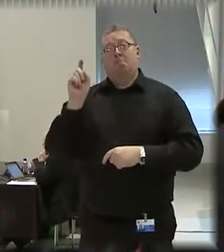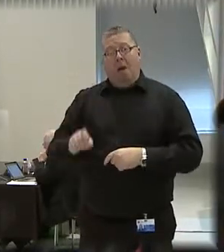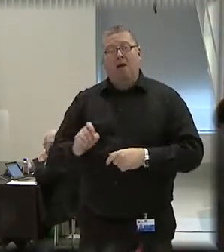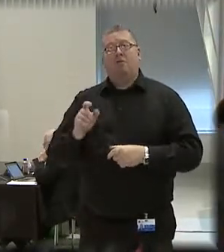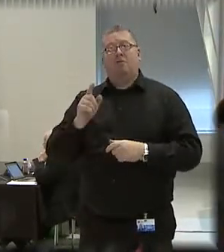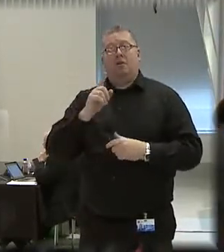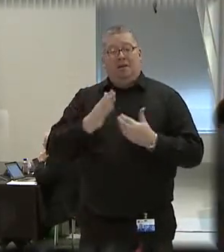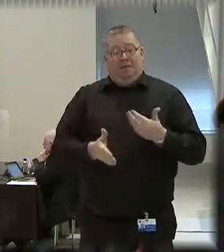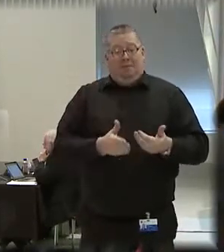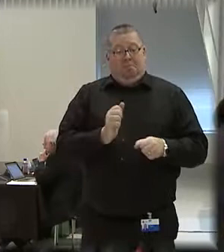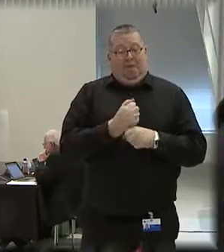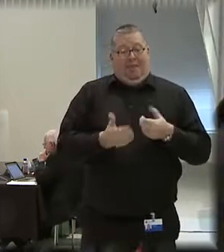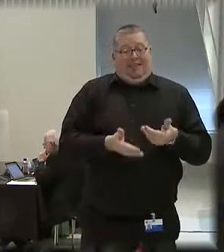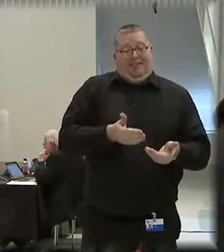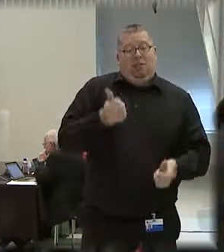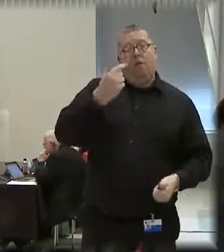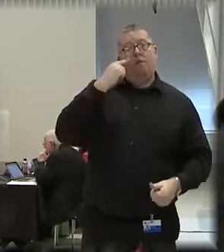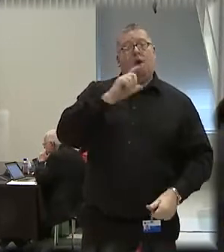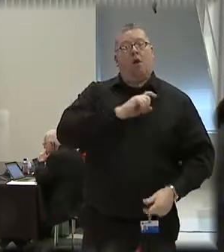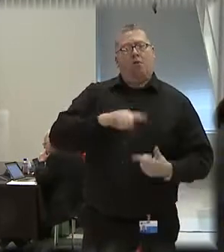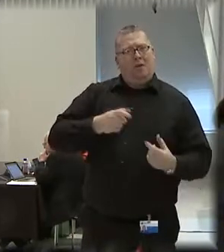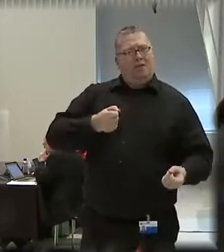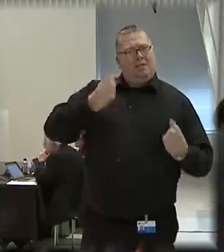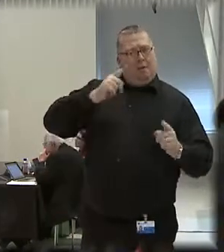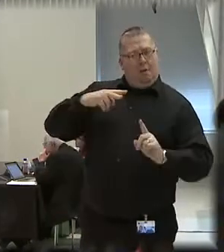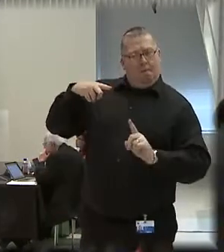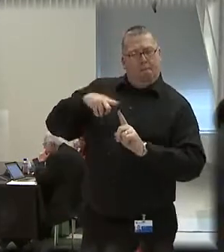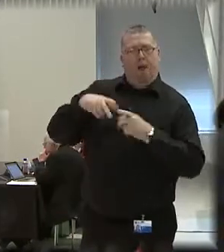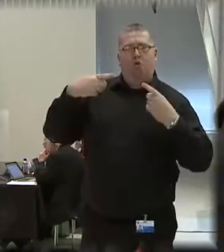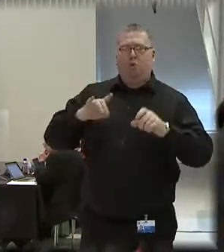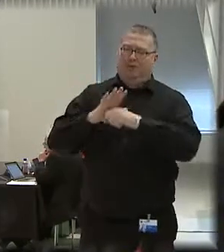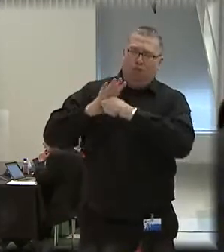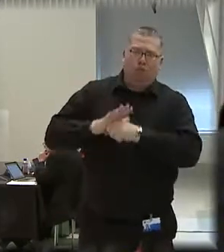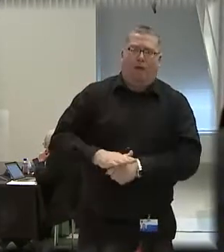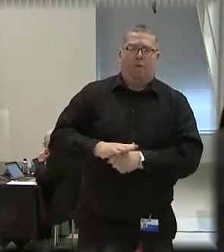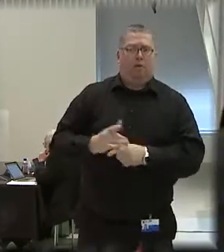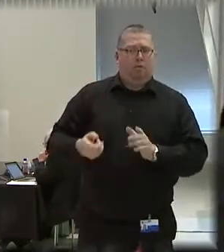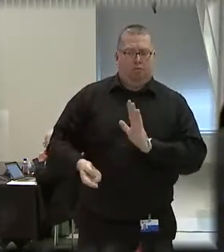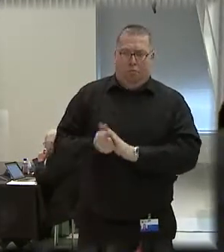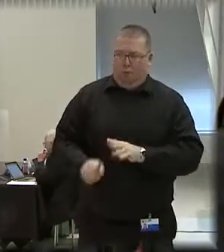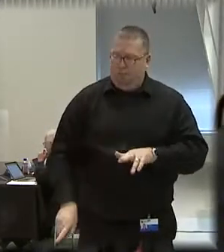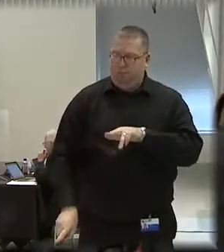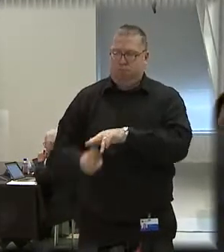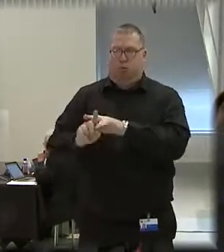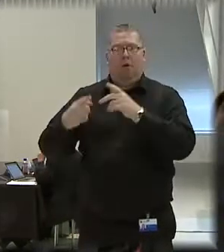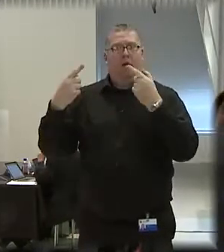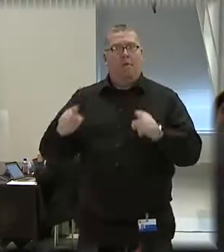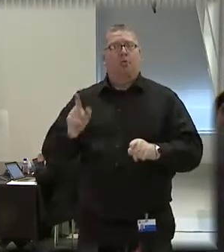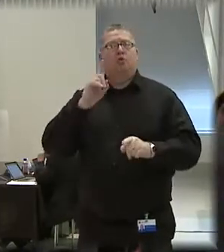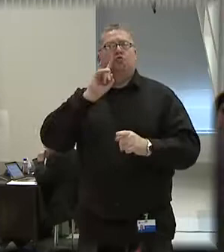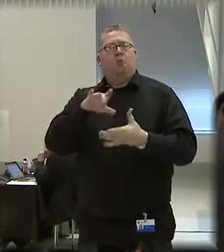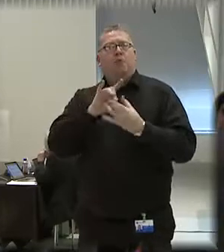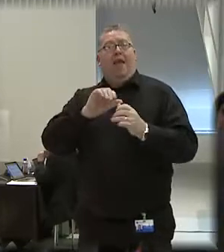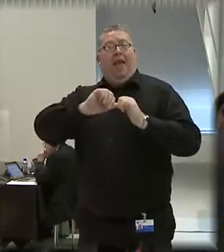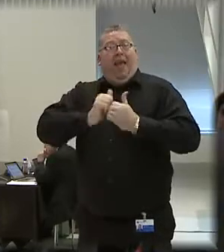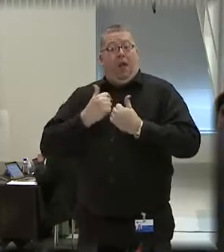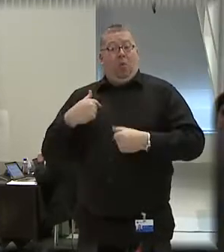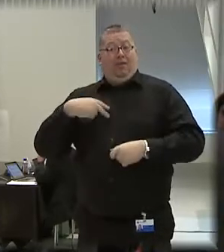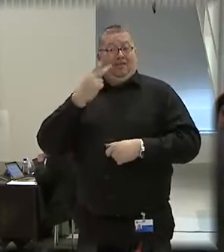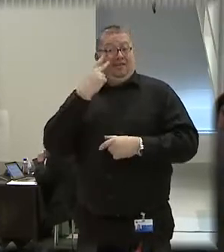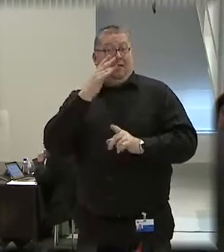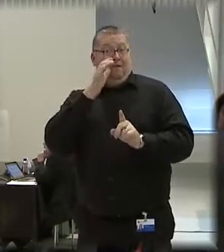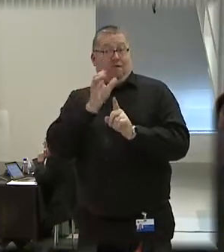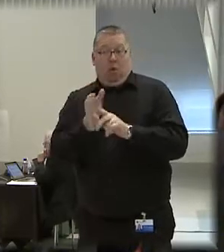for officers to understand and apply during stressful situations and should address how force can be escalated